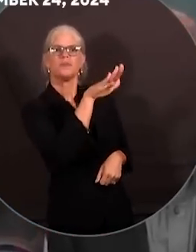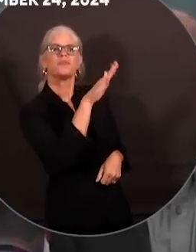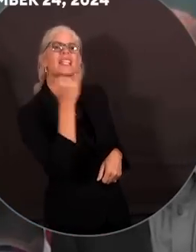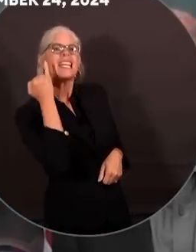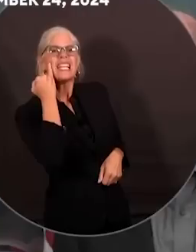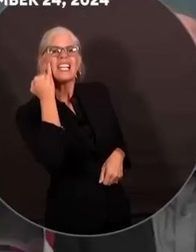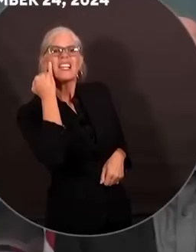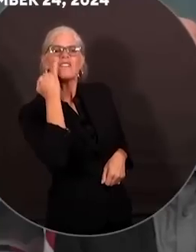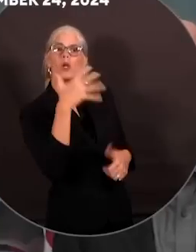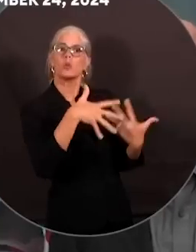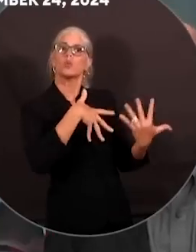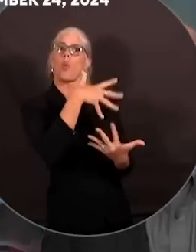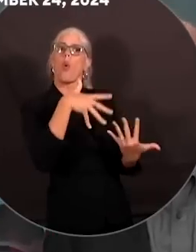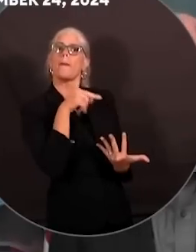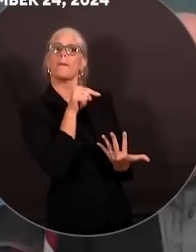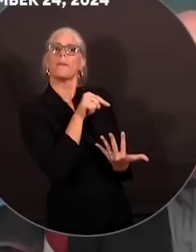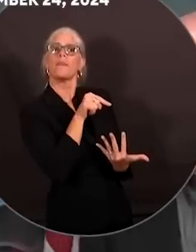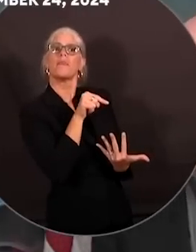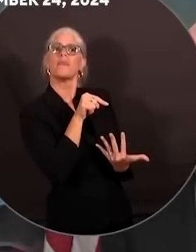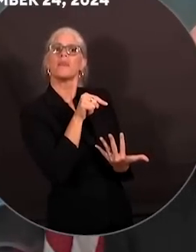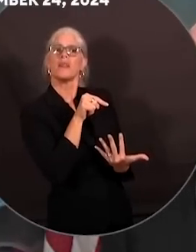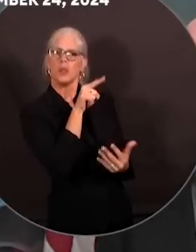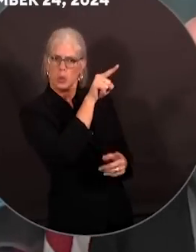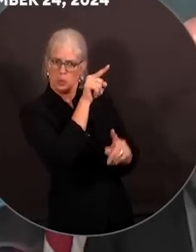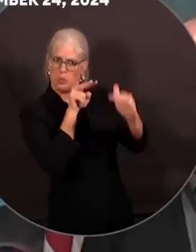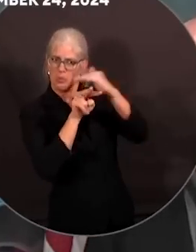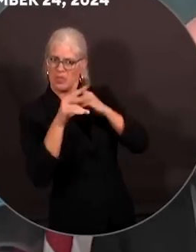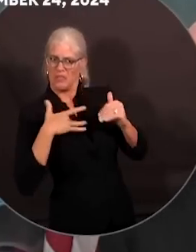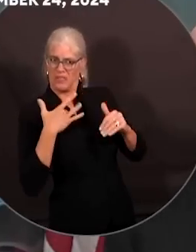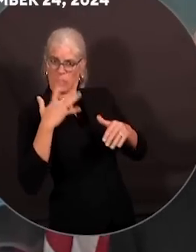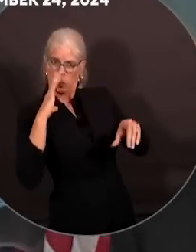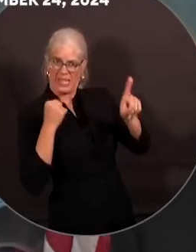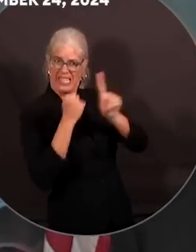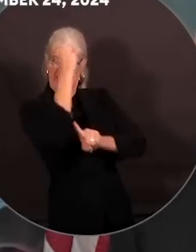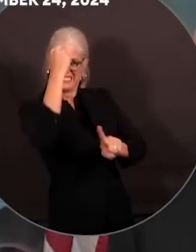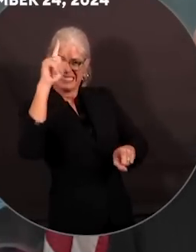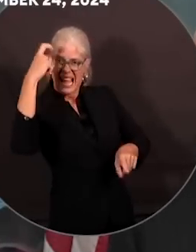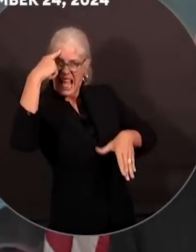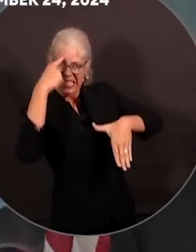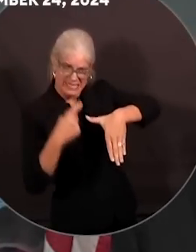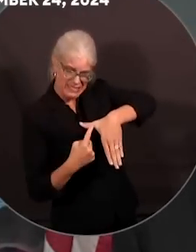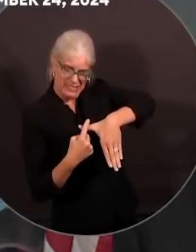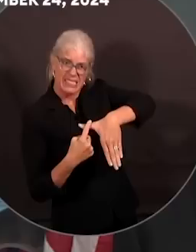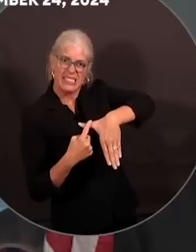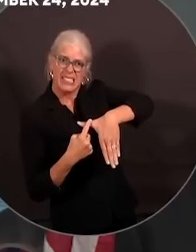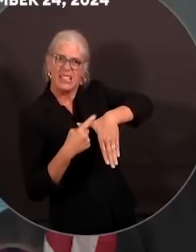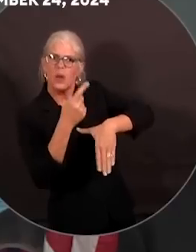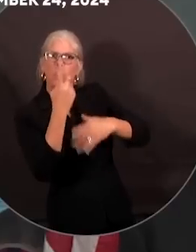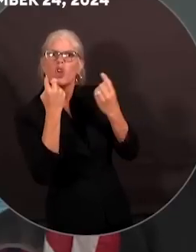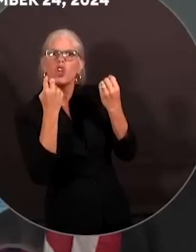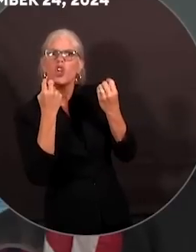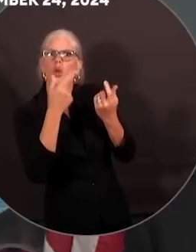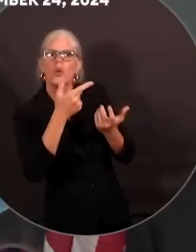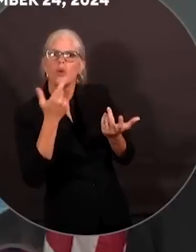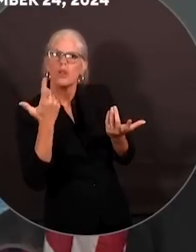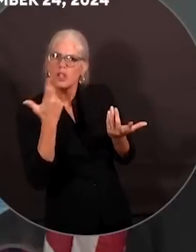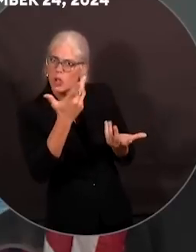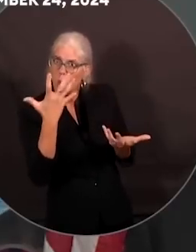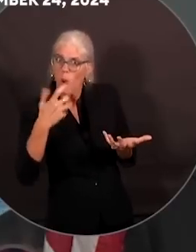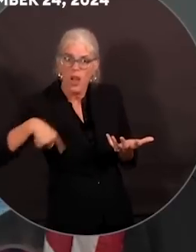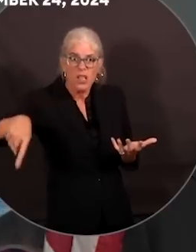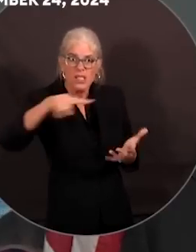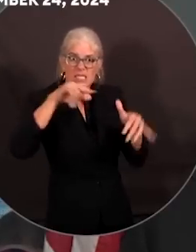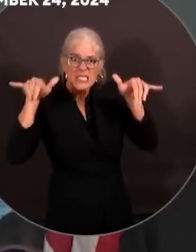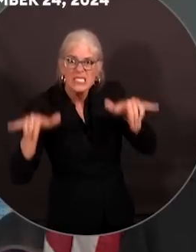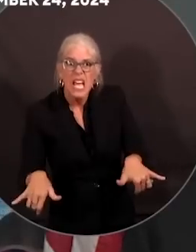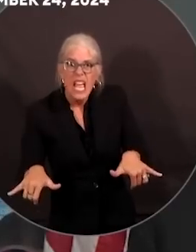putting Tallahassee right in its crosshairs, I mean, have you taken any steps to preserve government, perhaps get out of Dodge if Tallahassee? No, I'm not getting out of